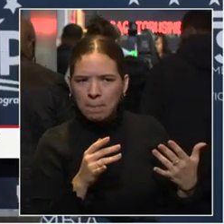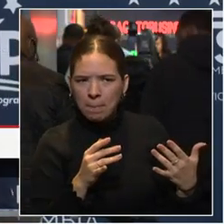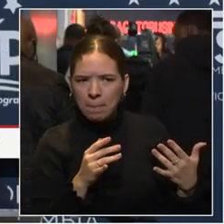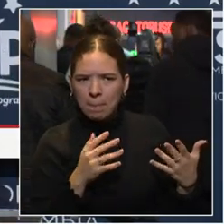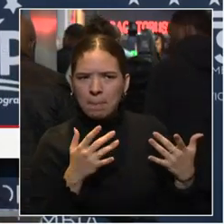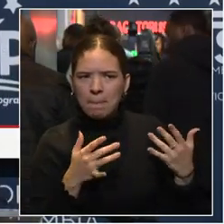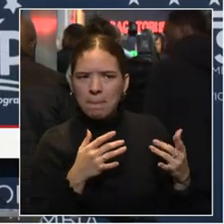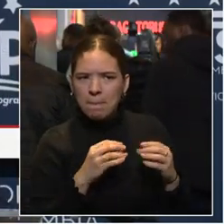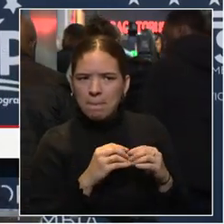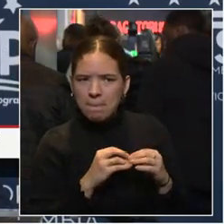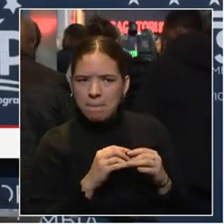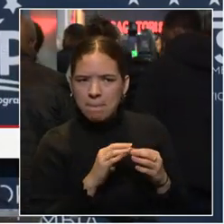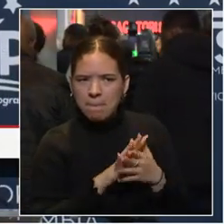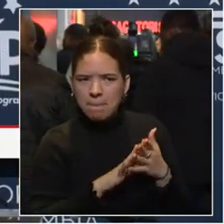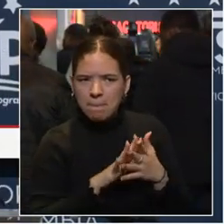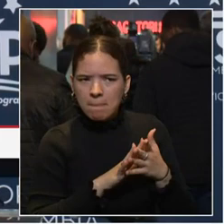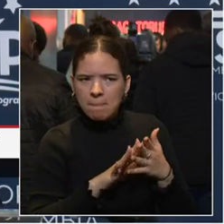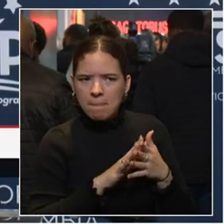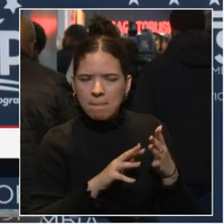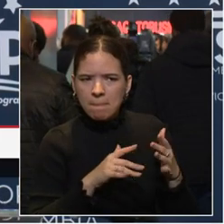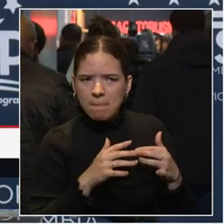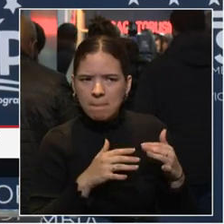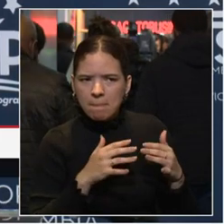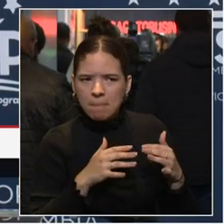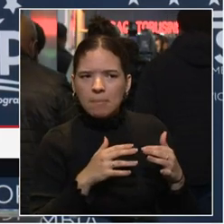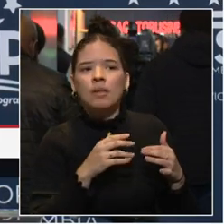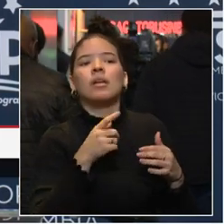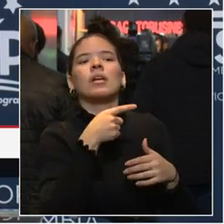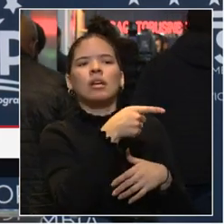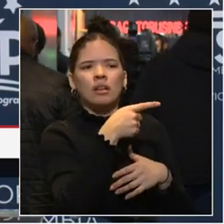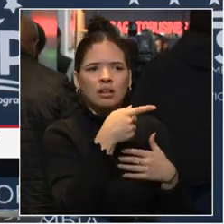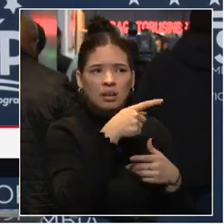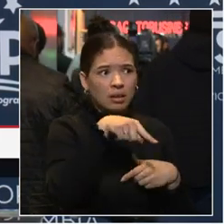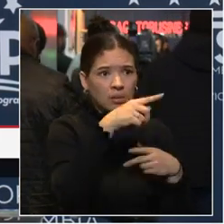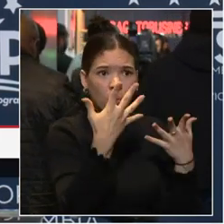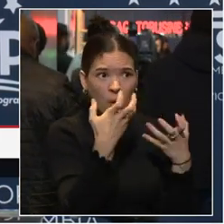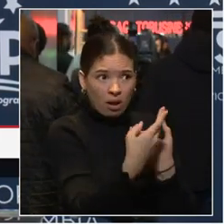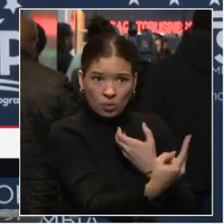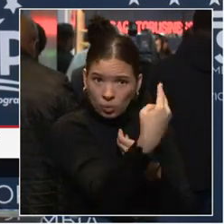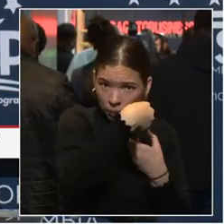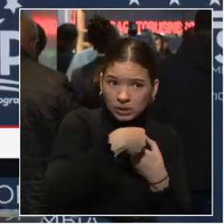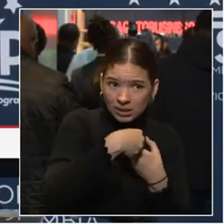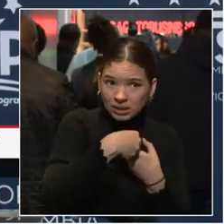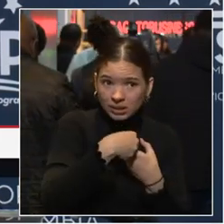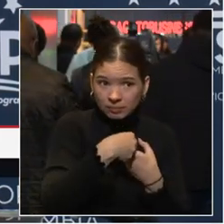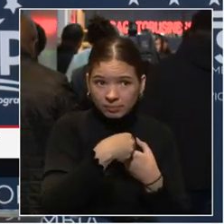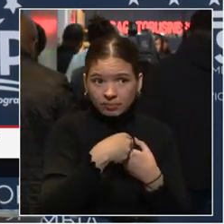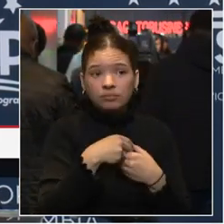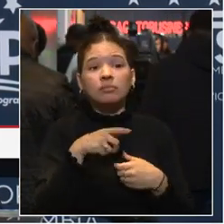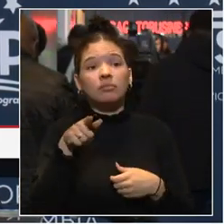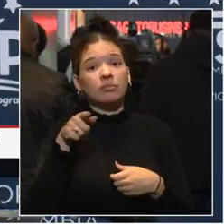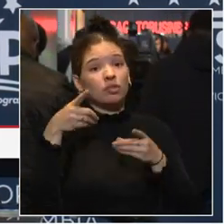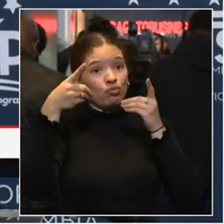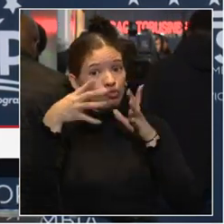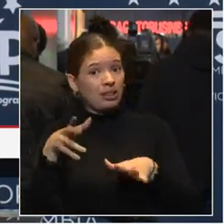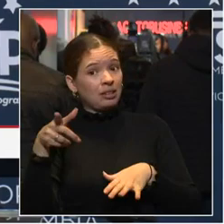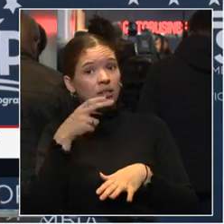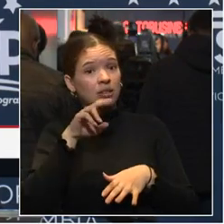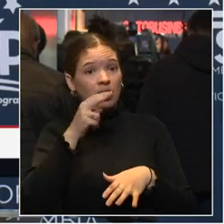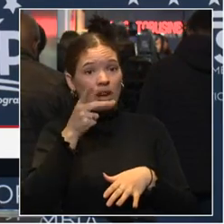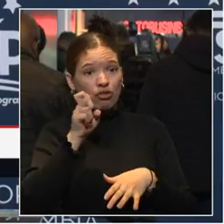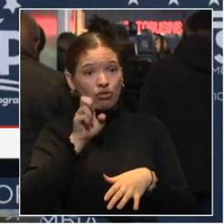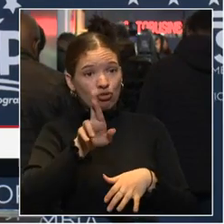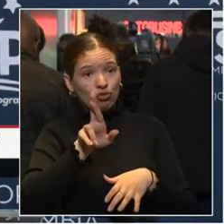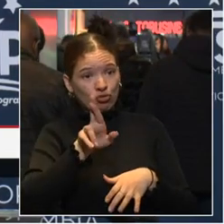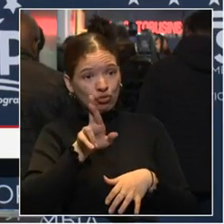right. And Dr. Morris Hughes knows how strongly I feel about making sure our kids are